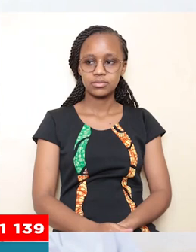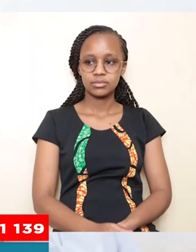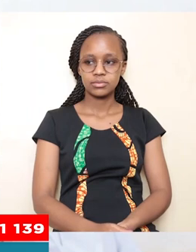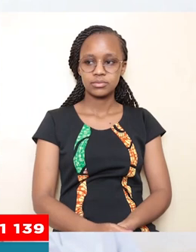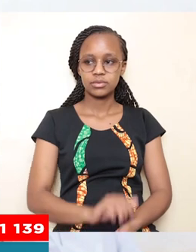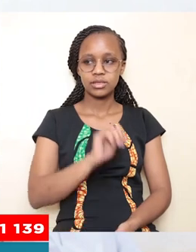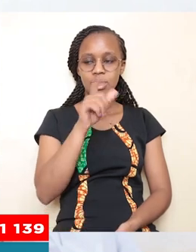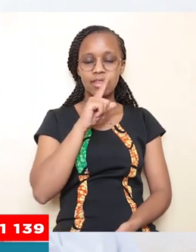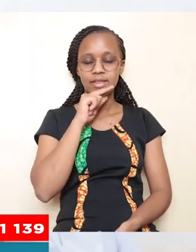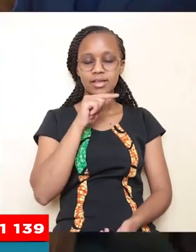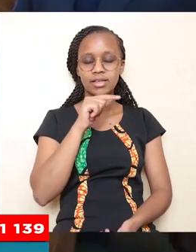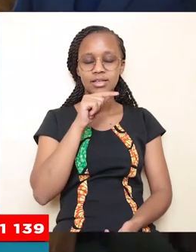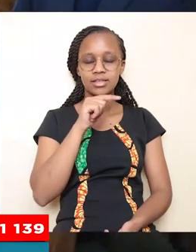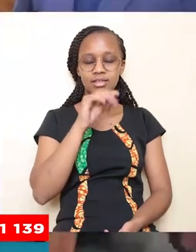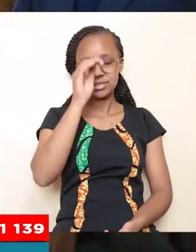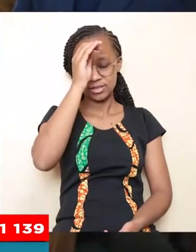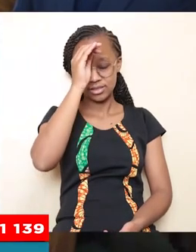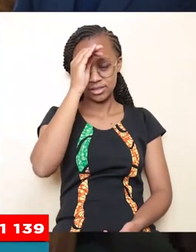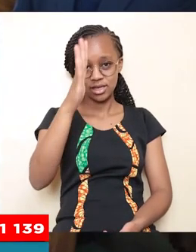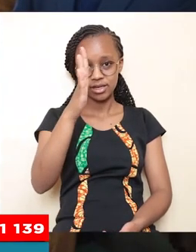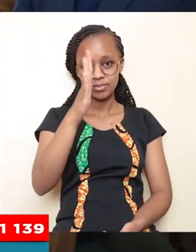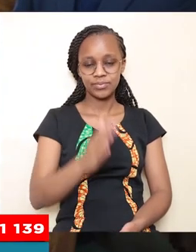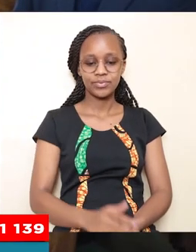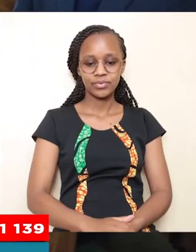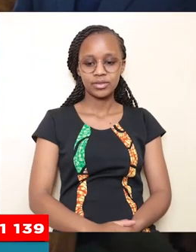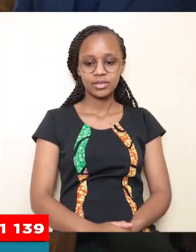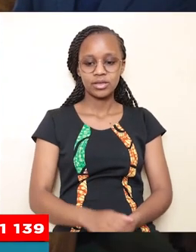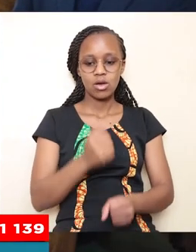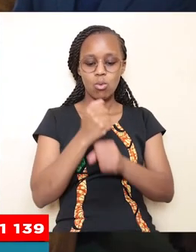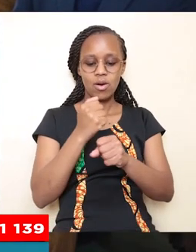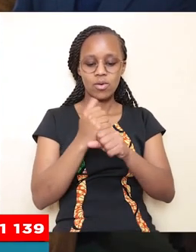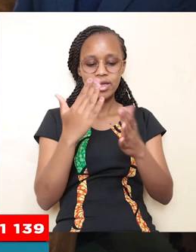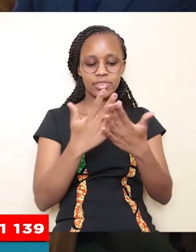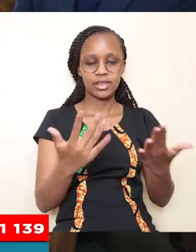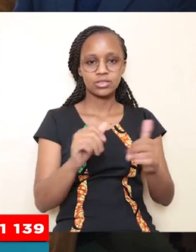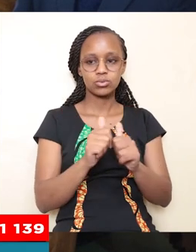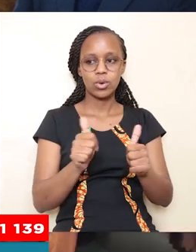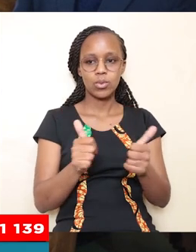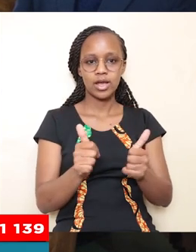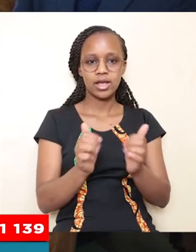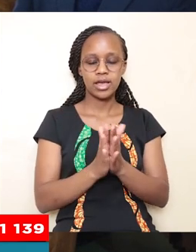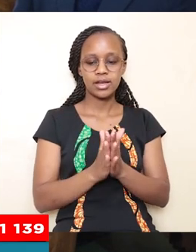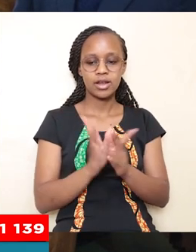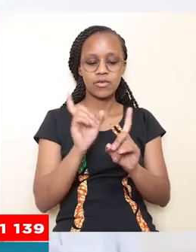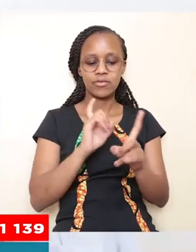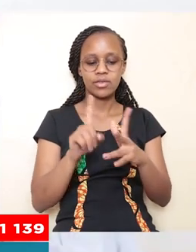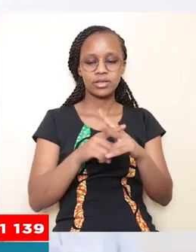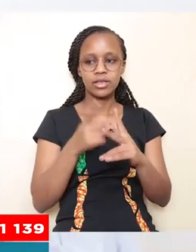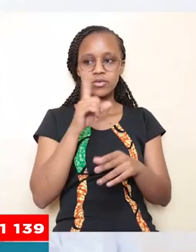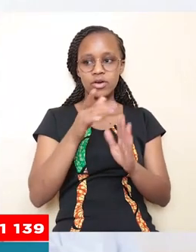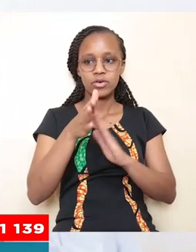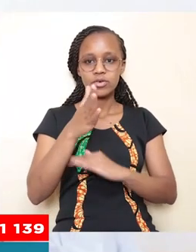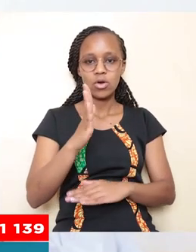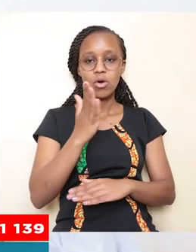the other Sunday, it's about doing things well. And that from the beginning,